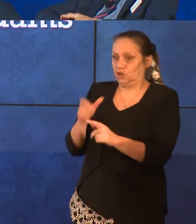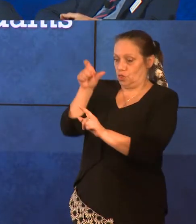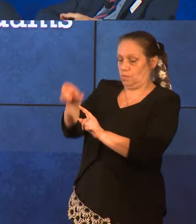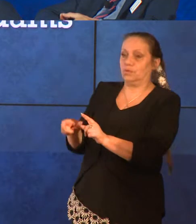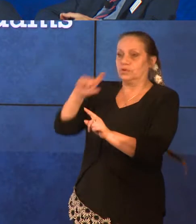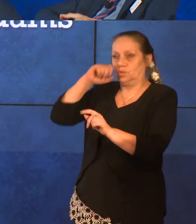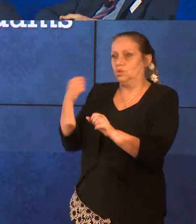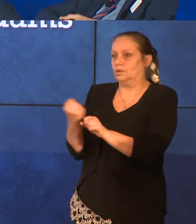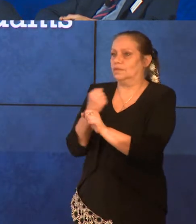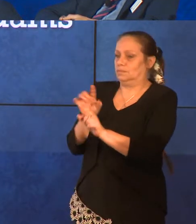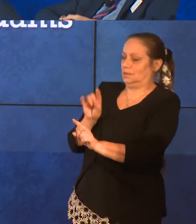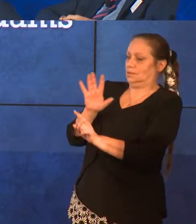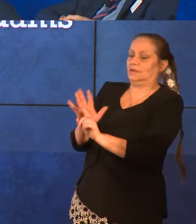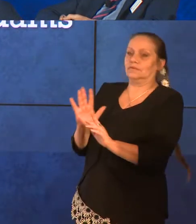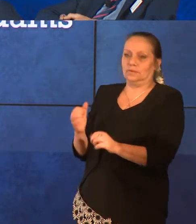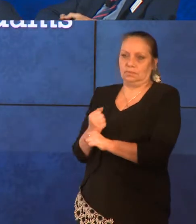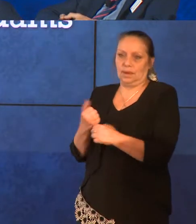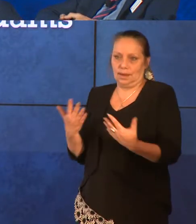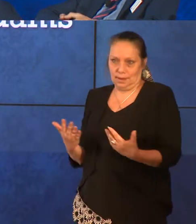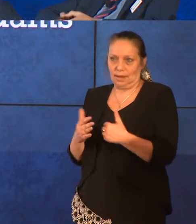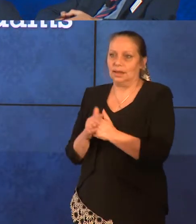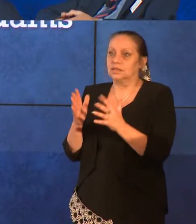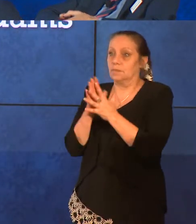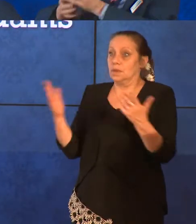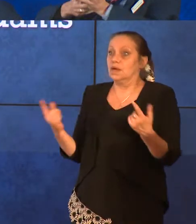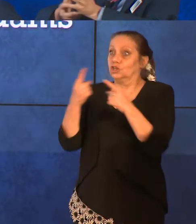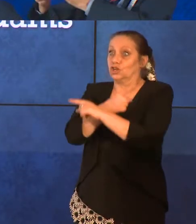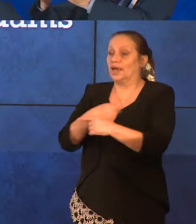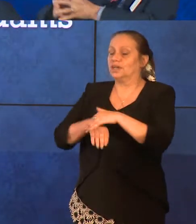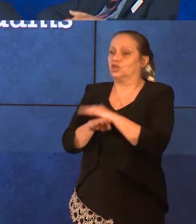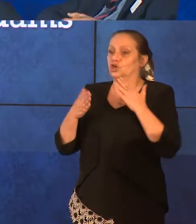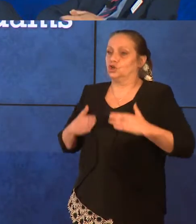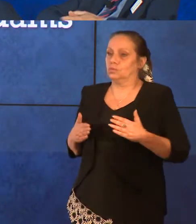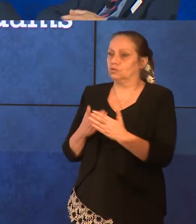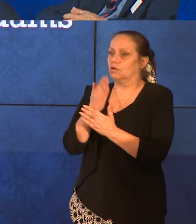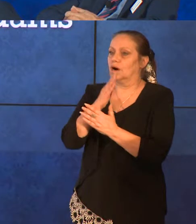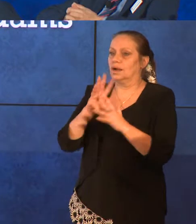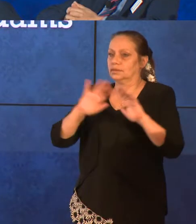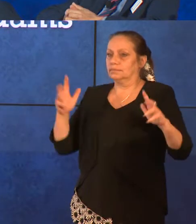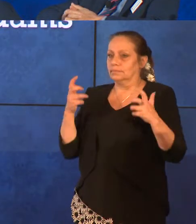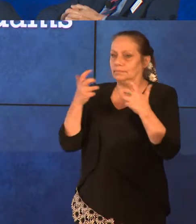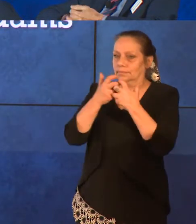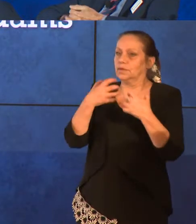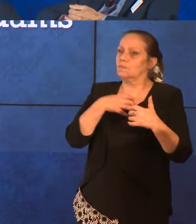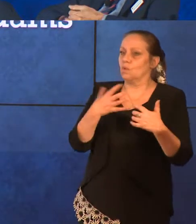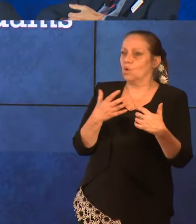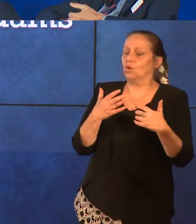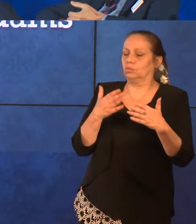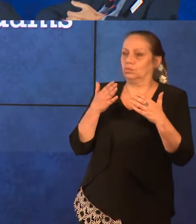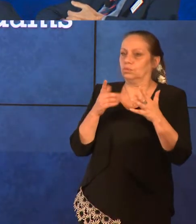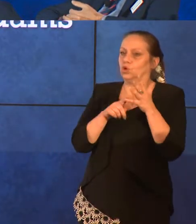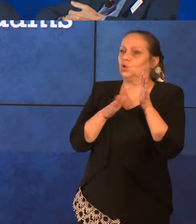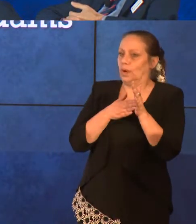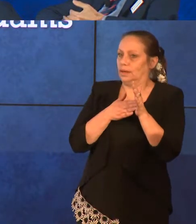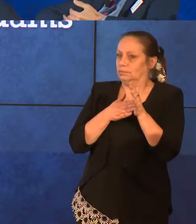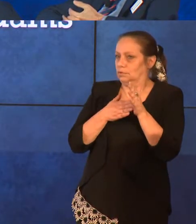made themselves. So that's a significant human rights change that brings us much more in line with the Convention on the Rights of Persons with Disabilities. So that